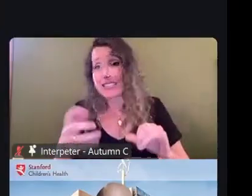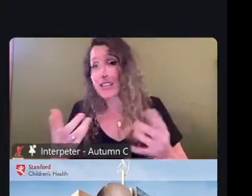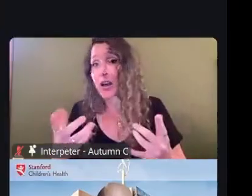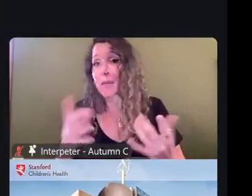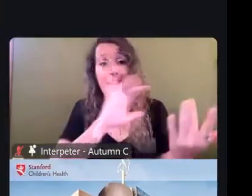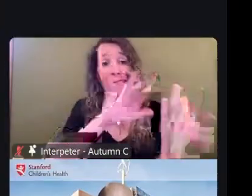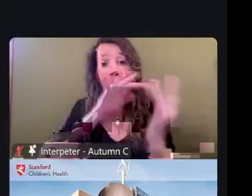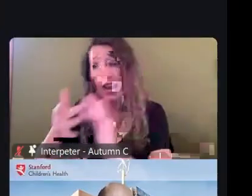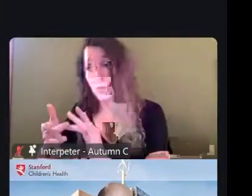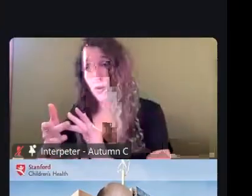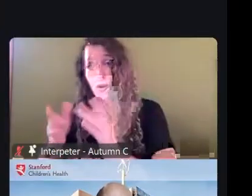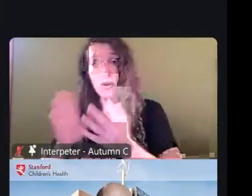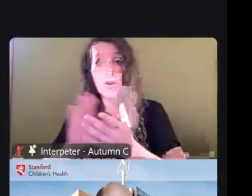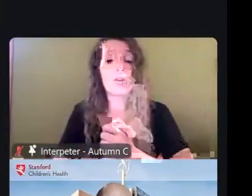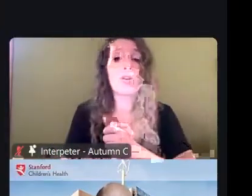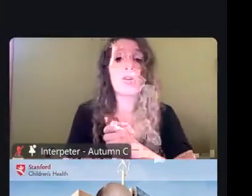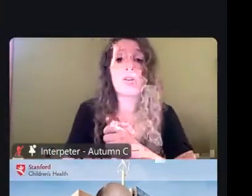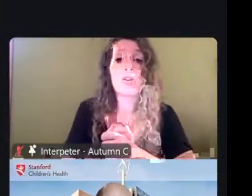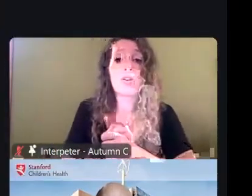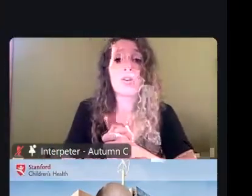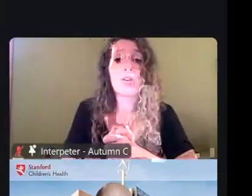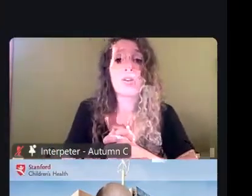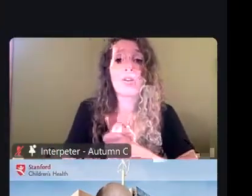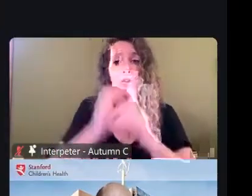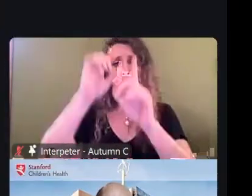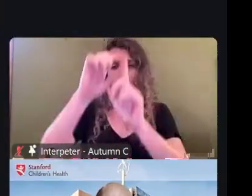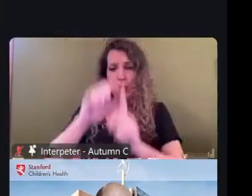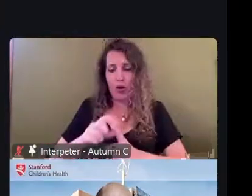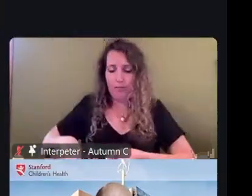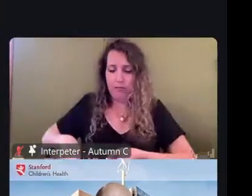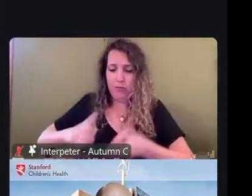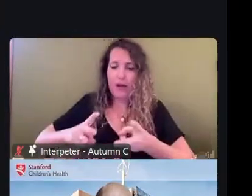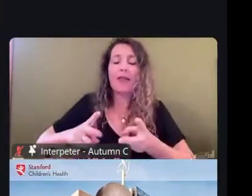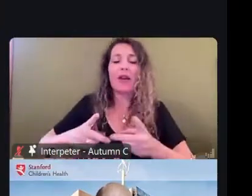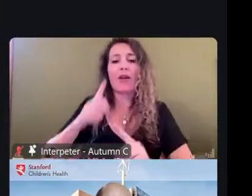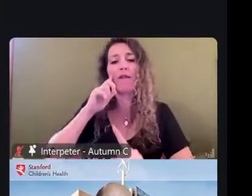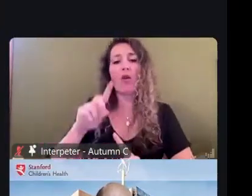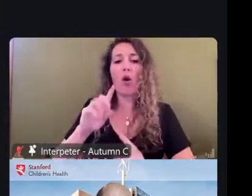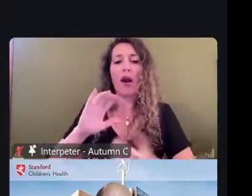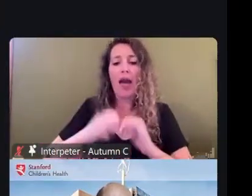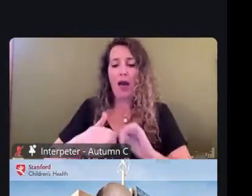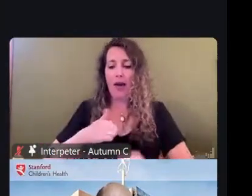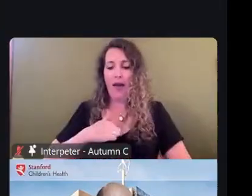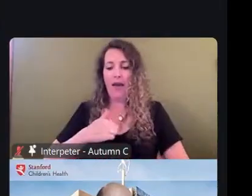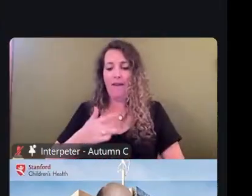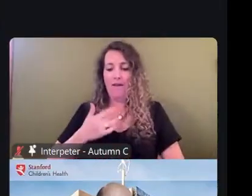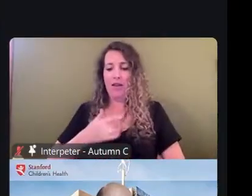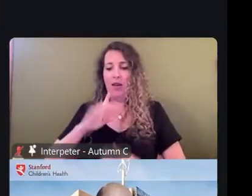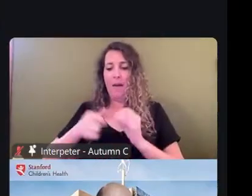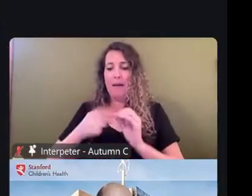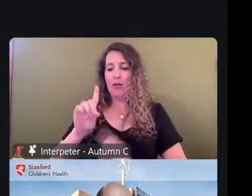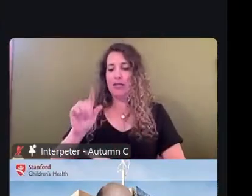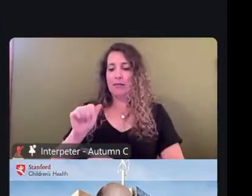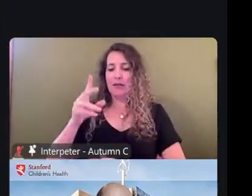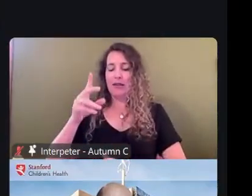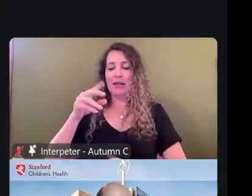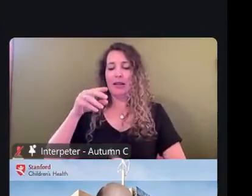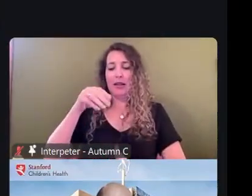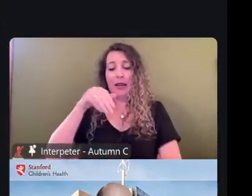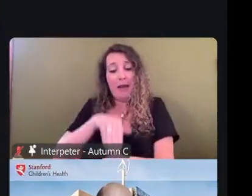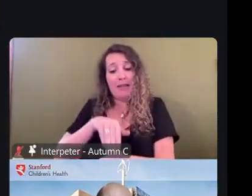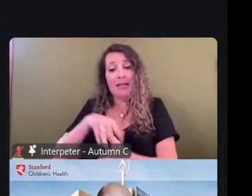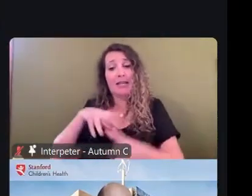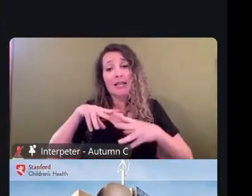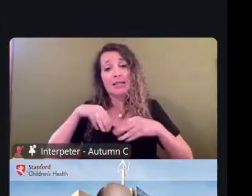a network where, the word I put in there for this, how I feel about disability in medicine is